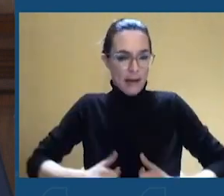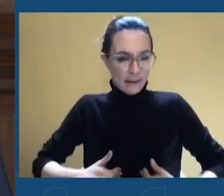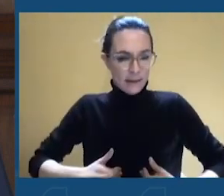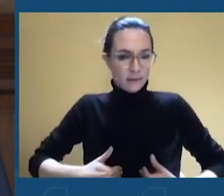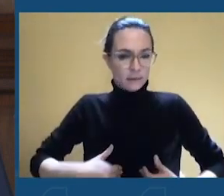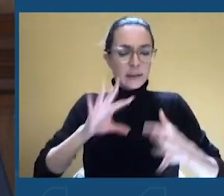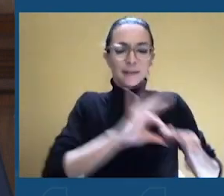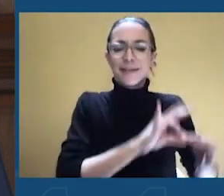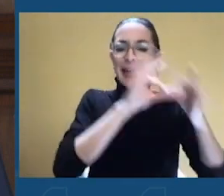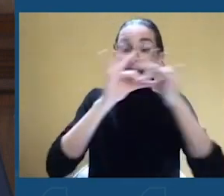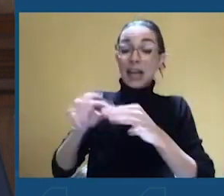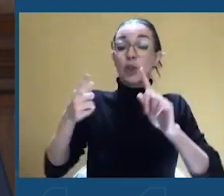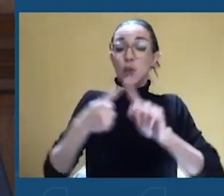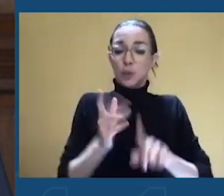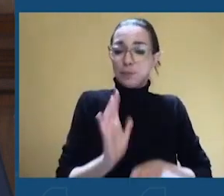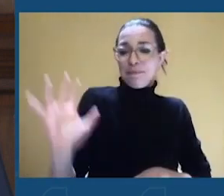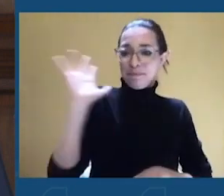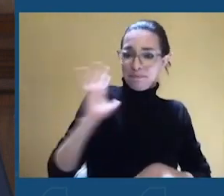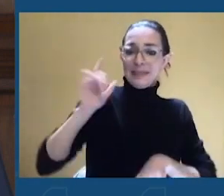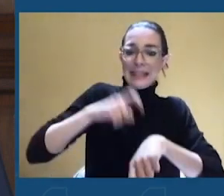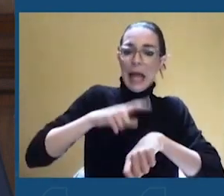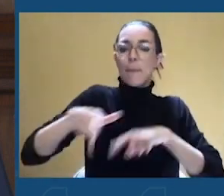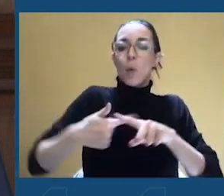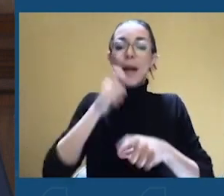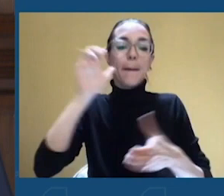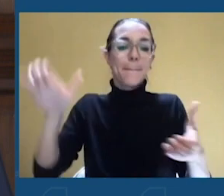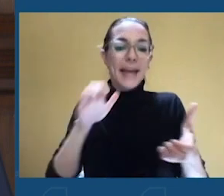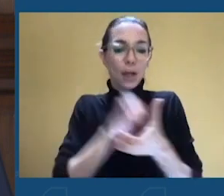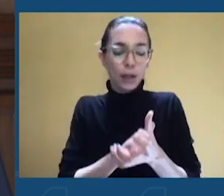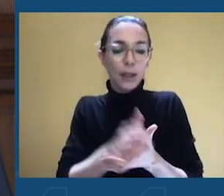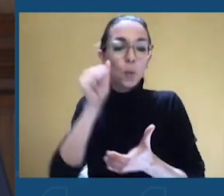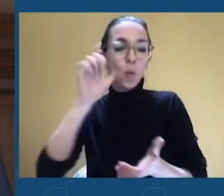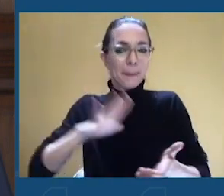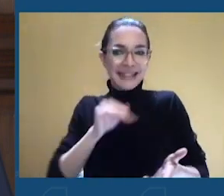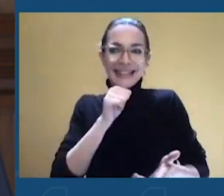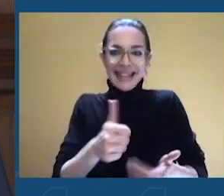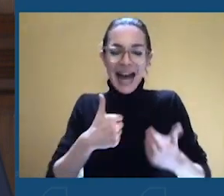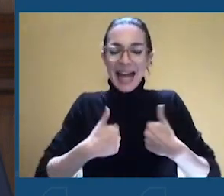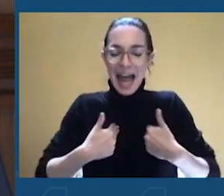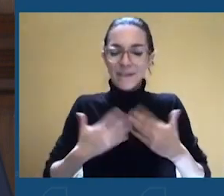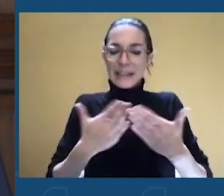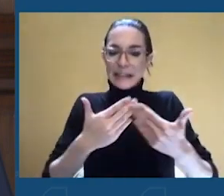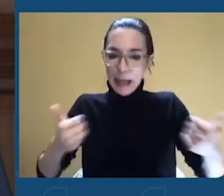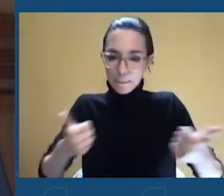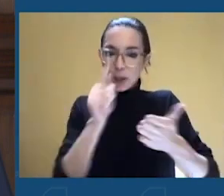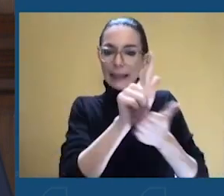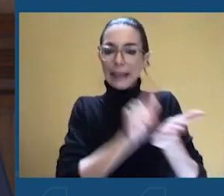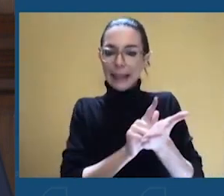when a married woman did not have a separate and legal existence from her husband.